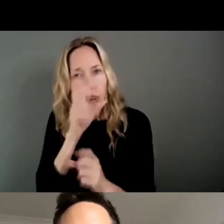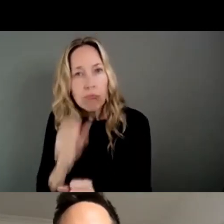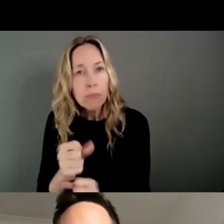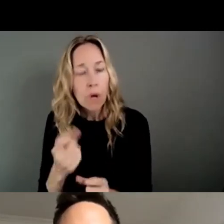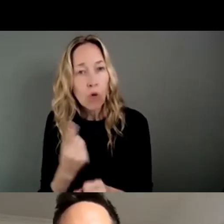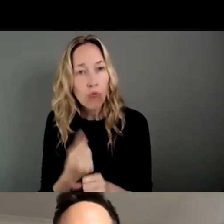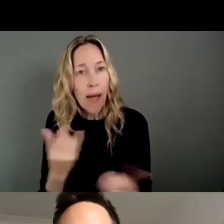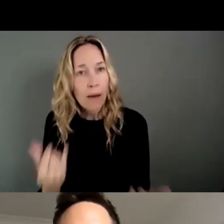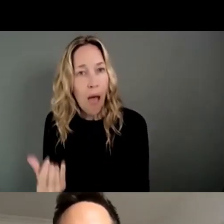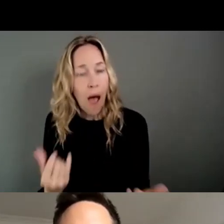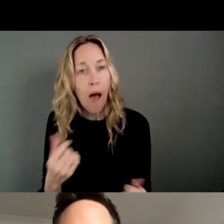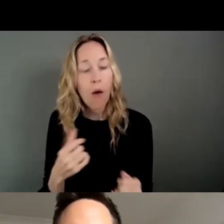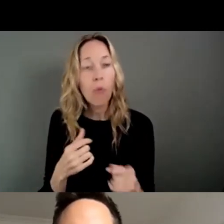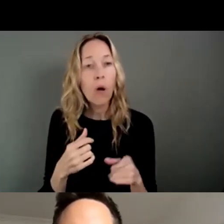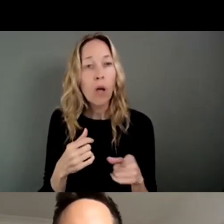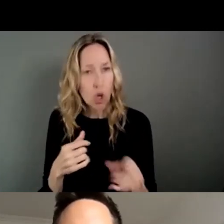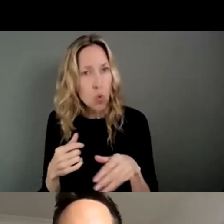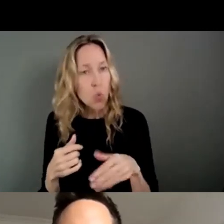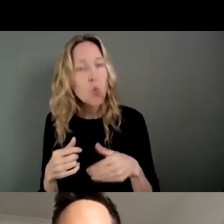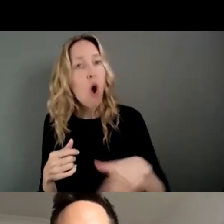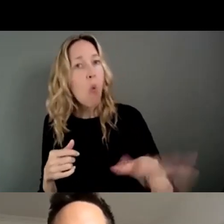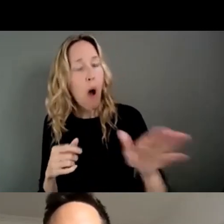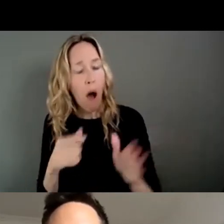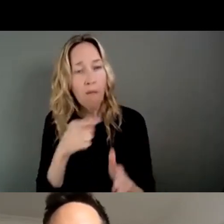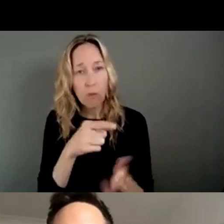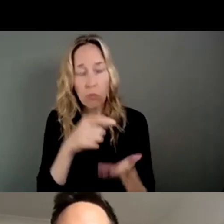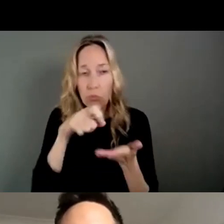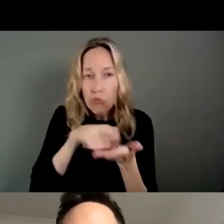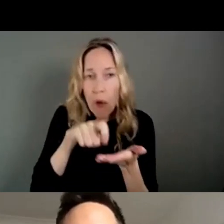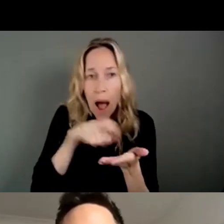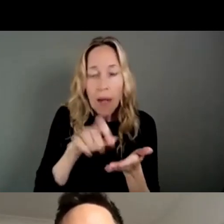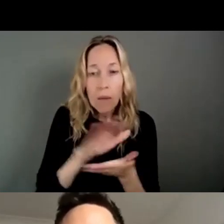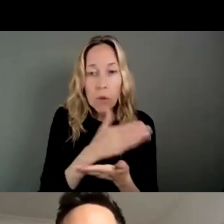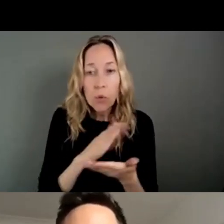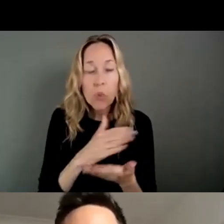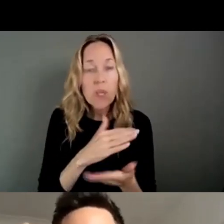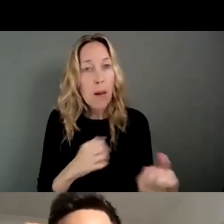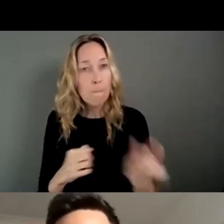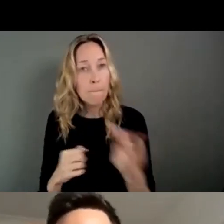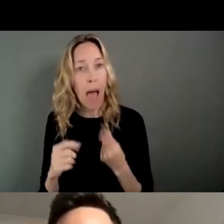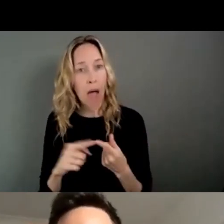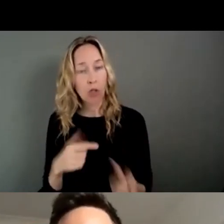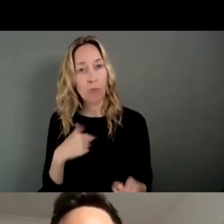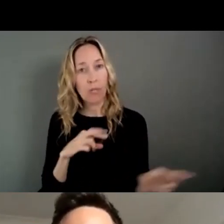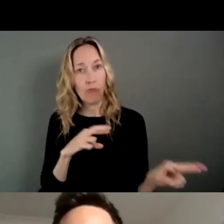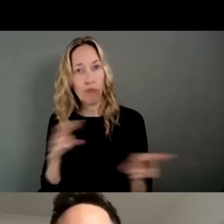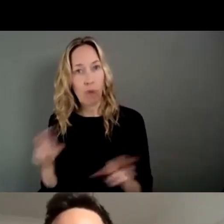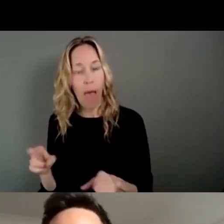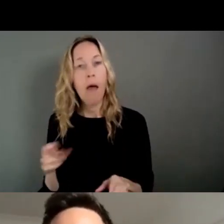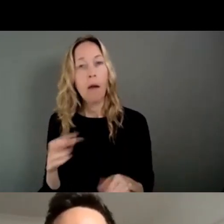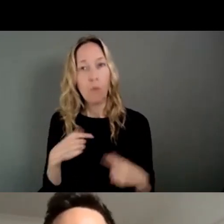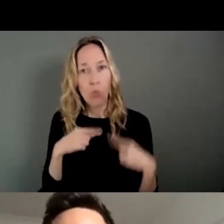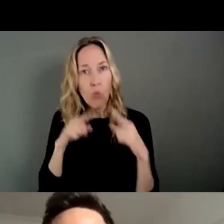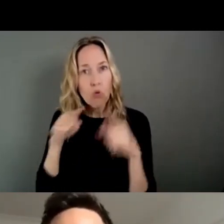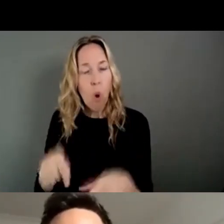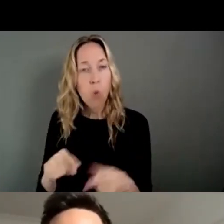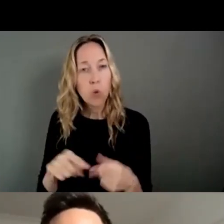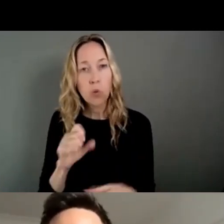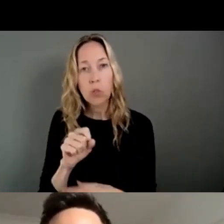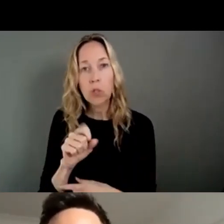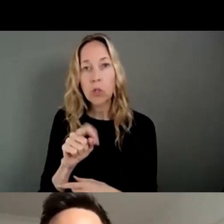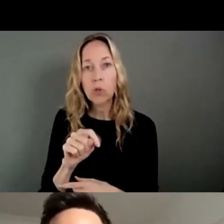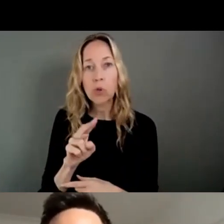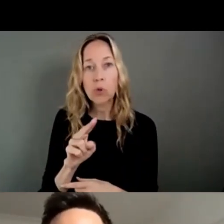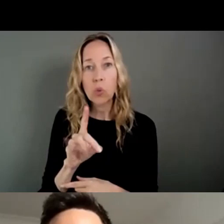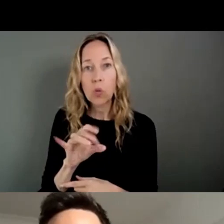and do, and then come back to me and say, Gail, I've got it. I'm ready to go into the studio, and let's do it. And then it's my job